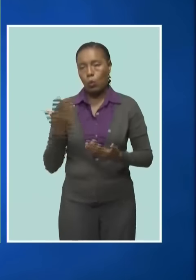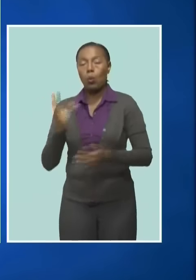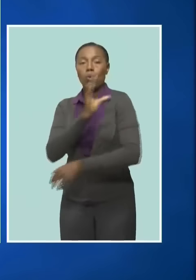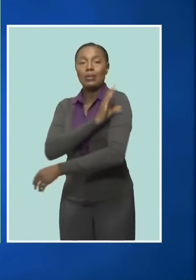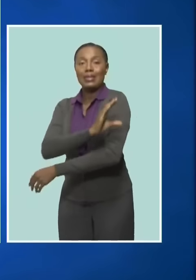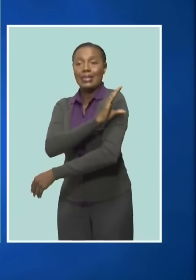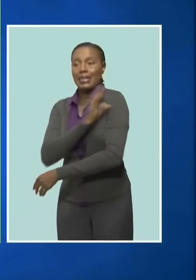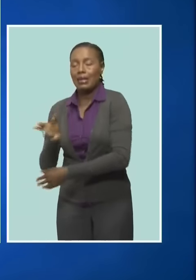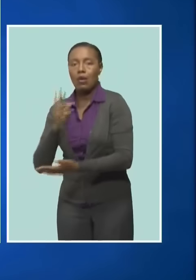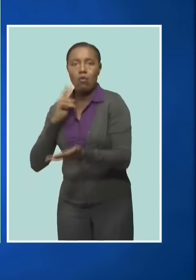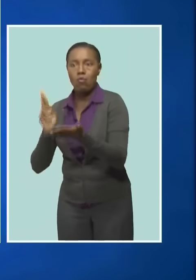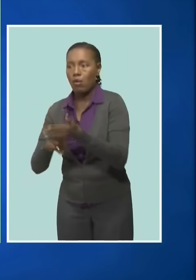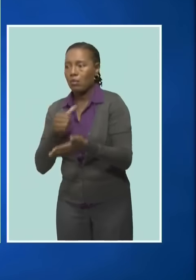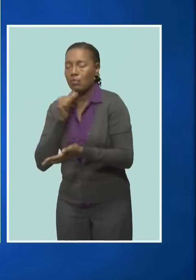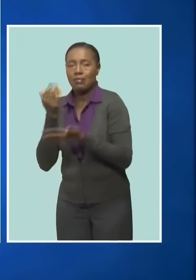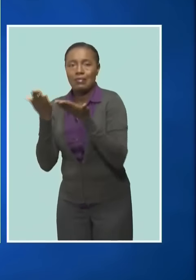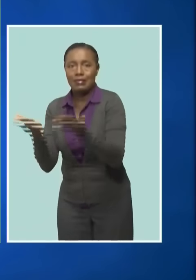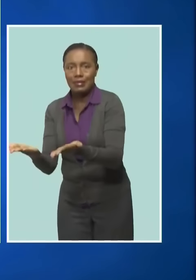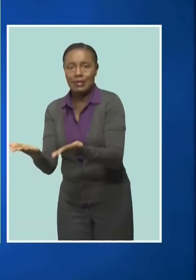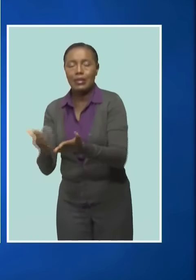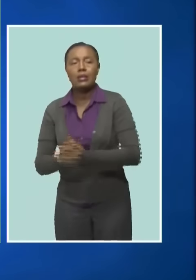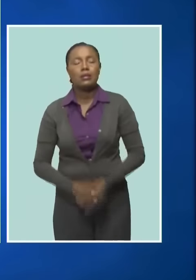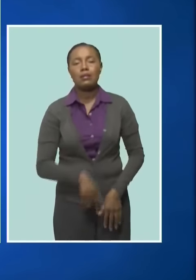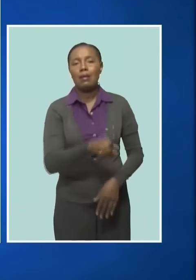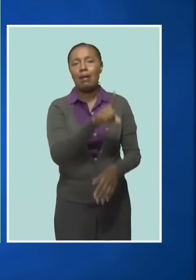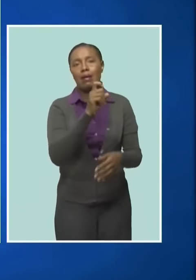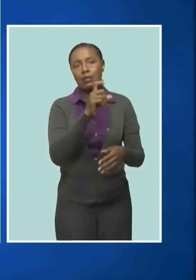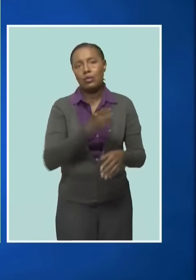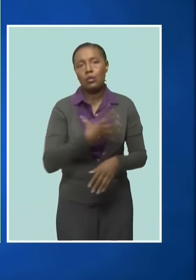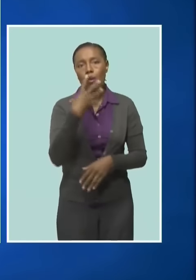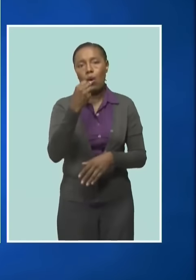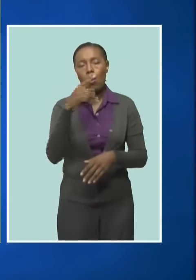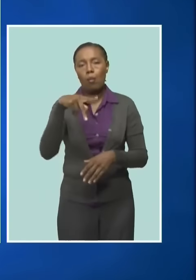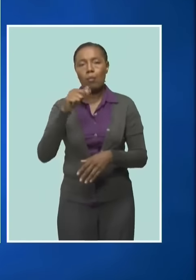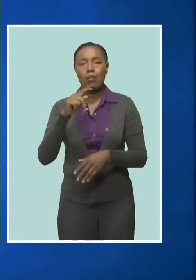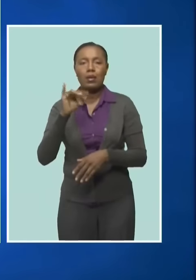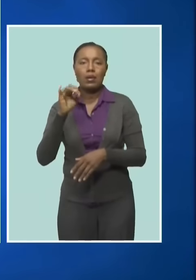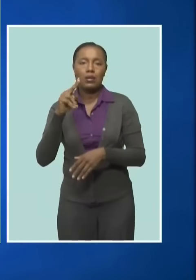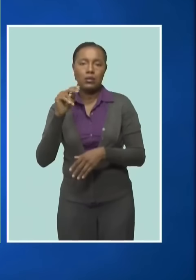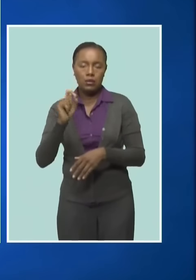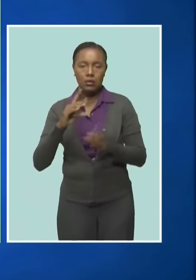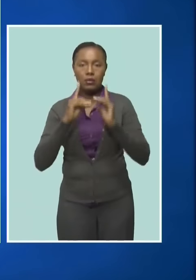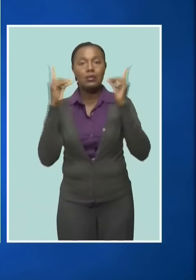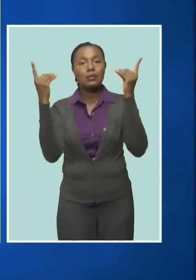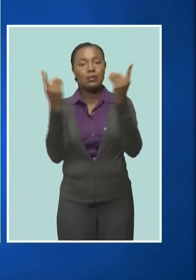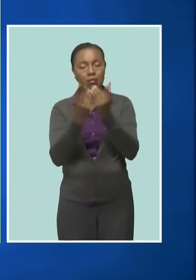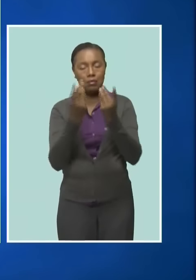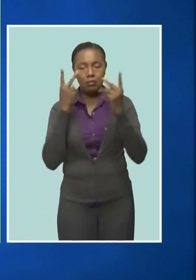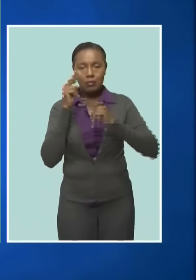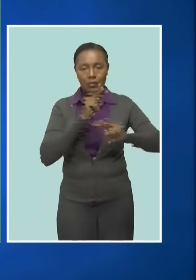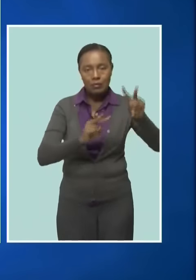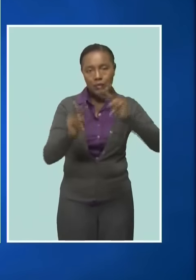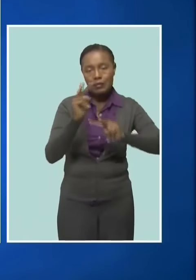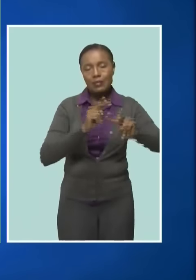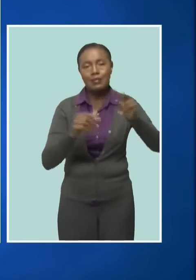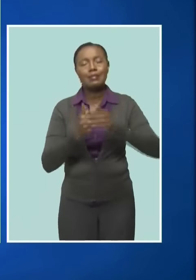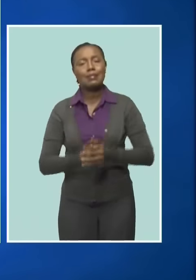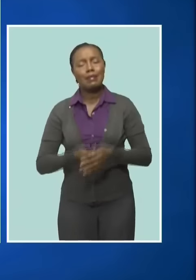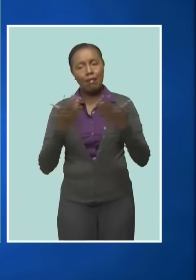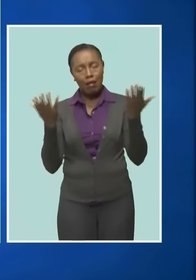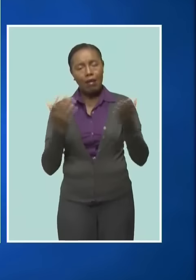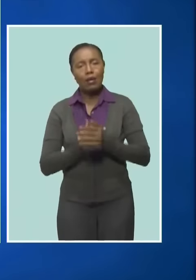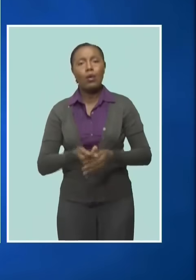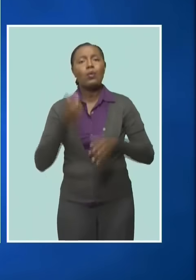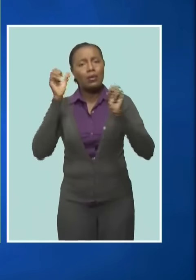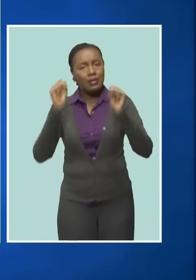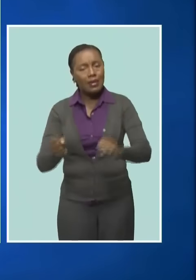available, I am sure hundreds are seen in the outpatients department. So that is how it goes. We can do better